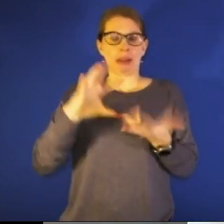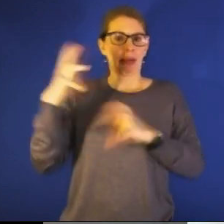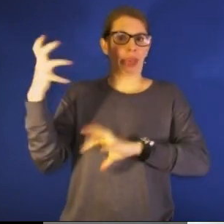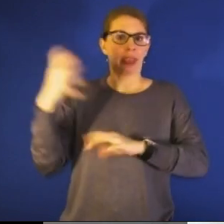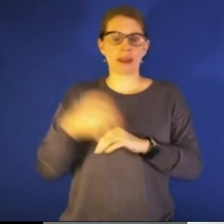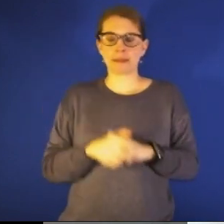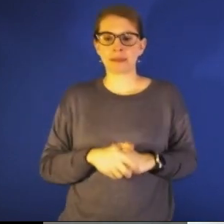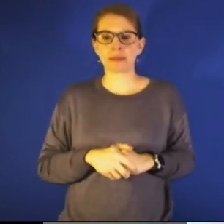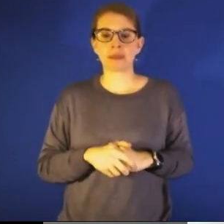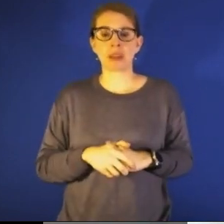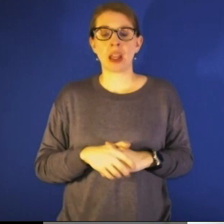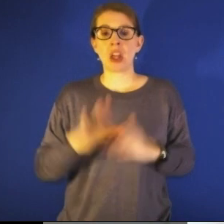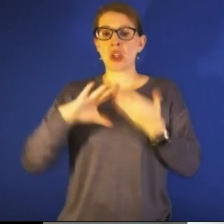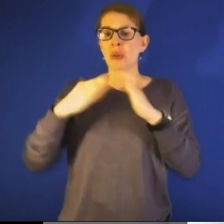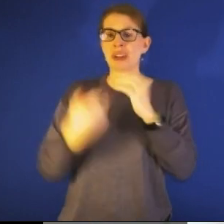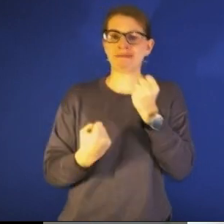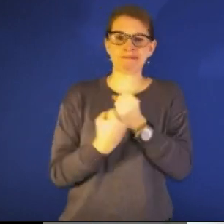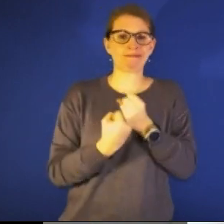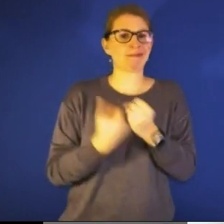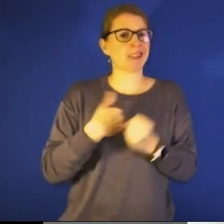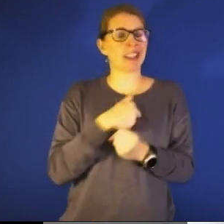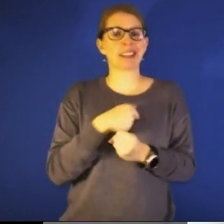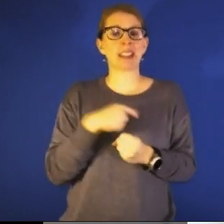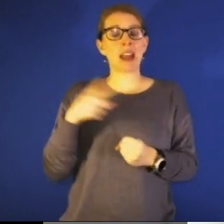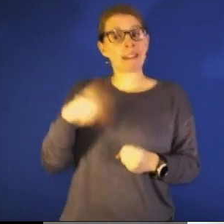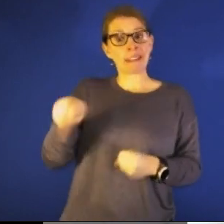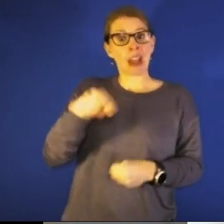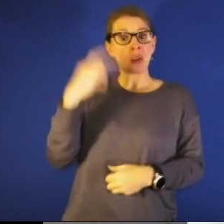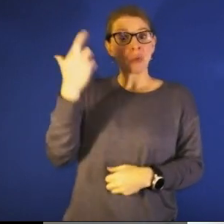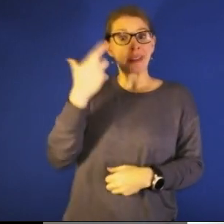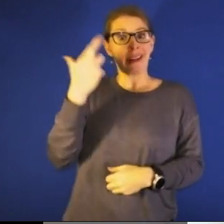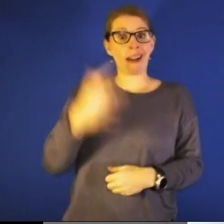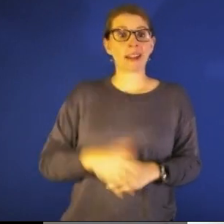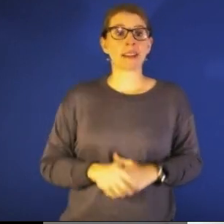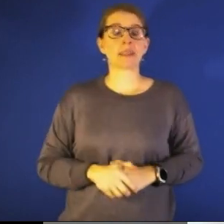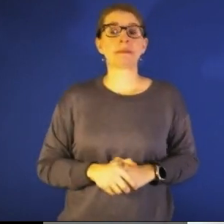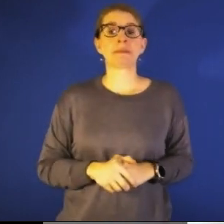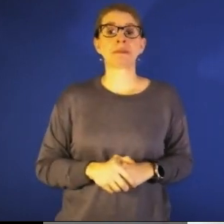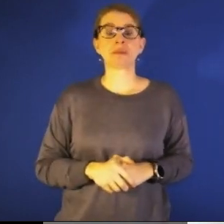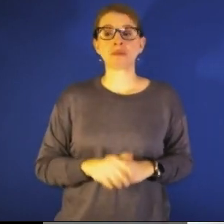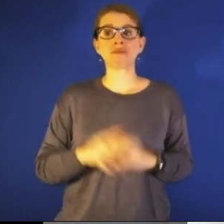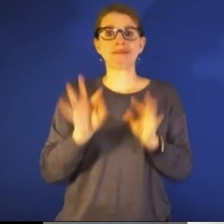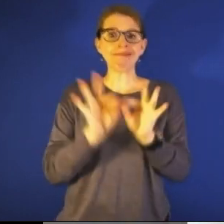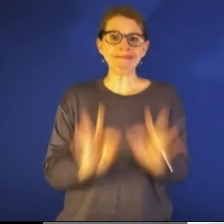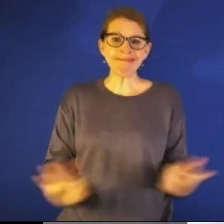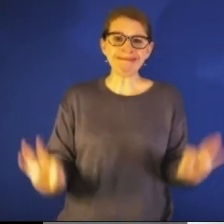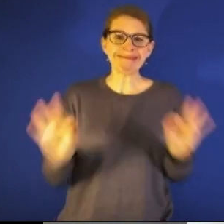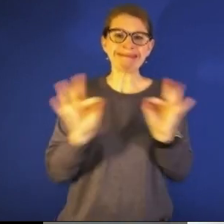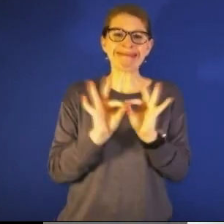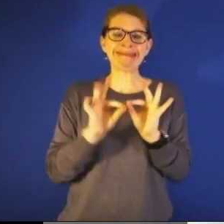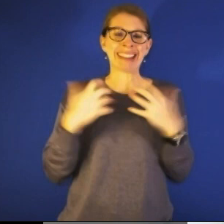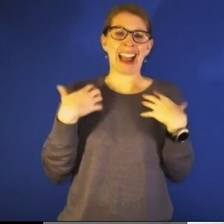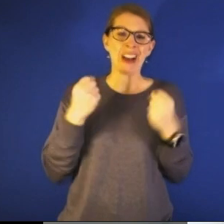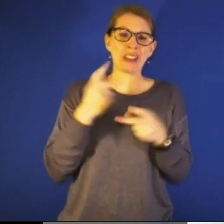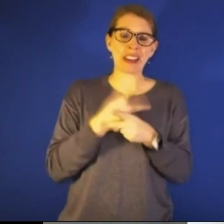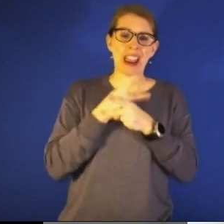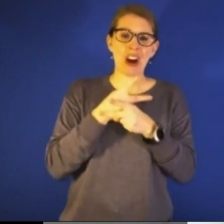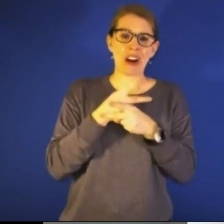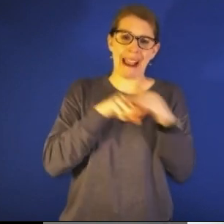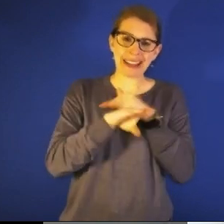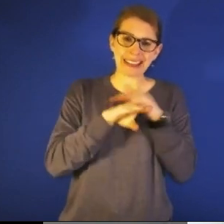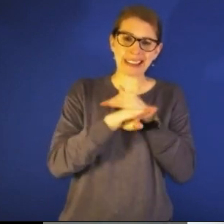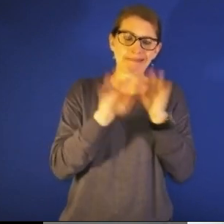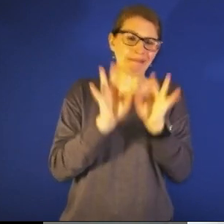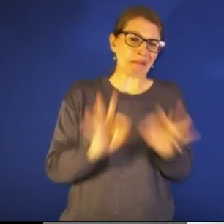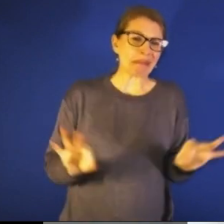been supported by the community. They realize how critical healthcare access is.